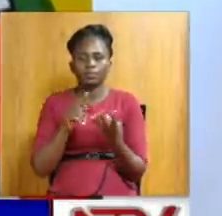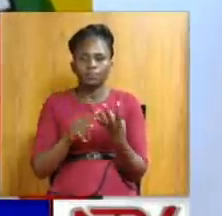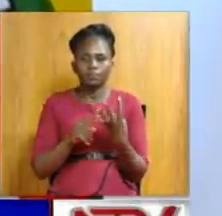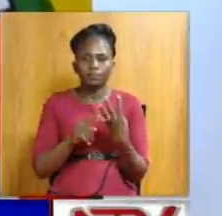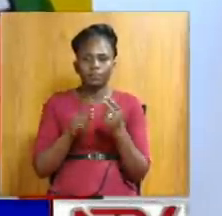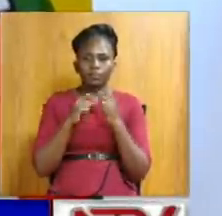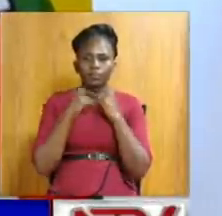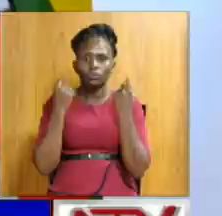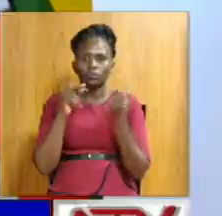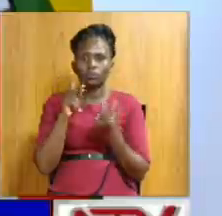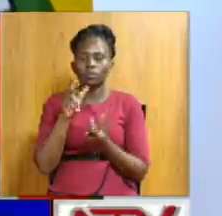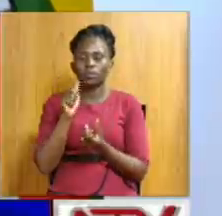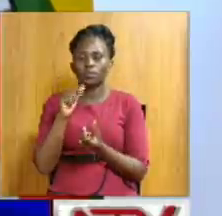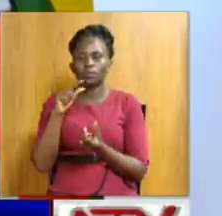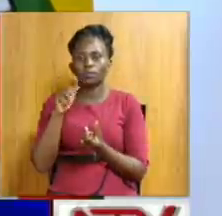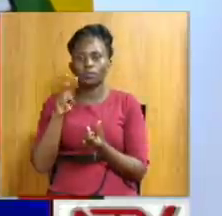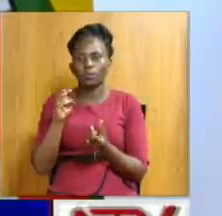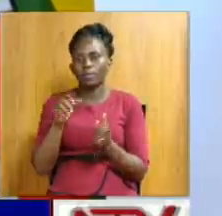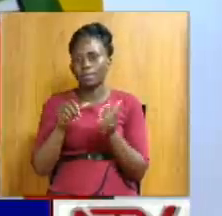Bishop Kagwa, etc.